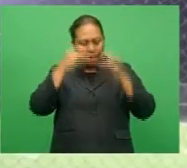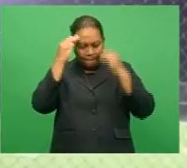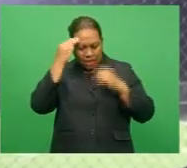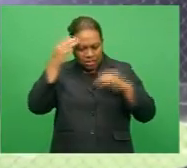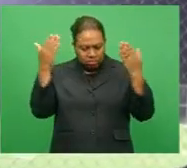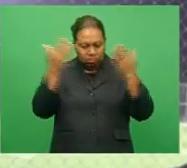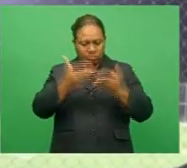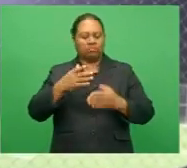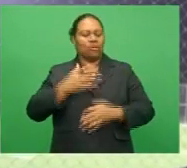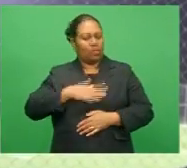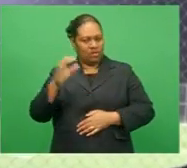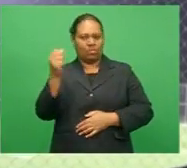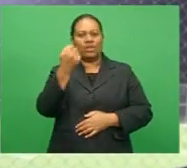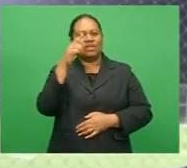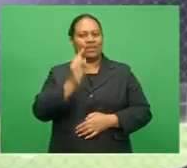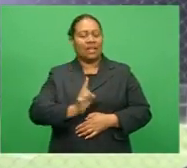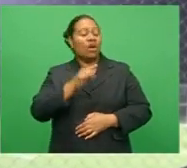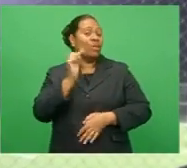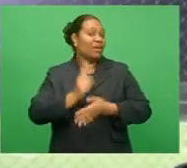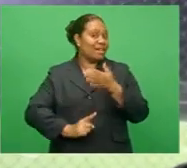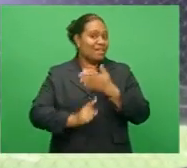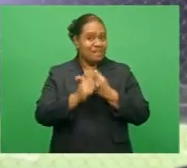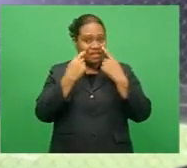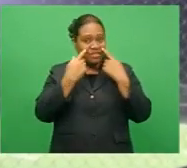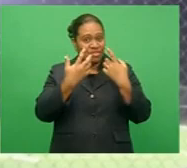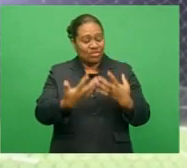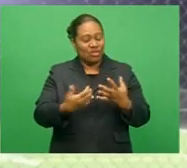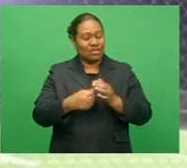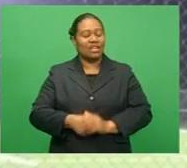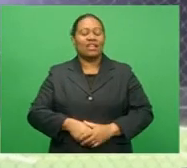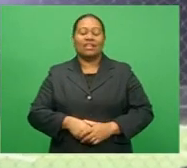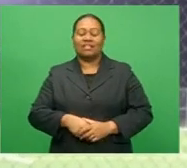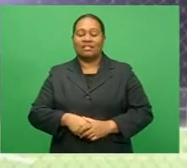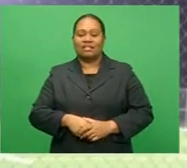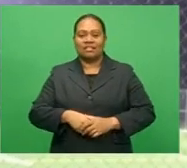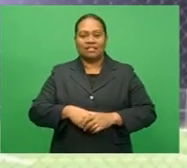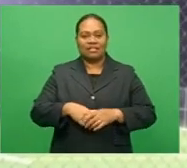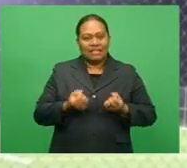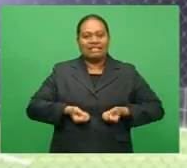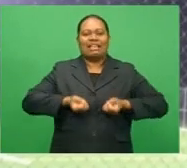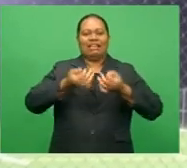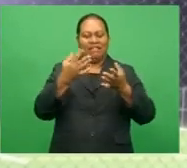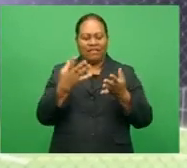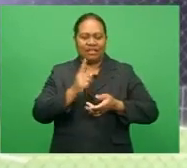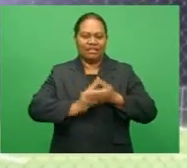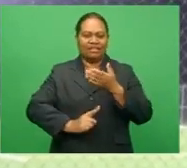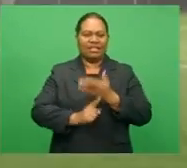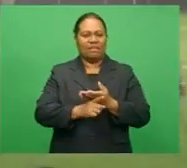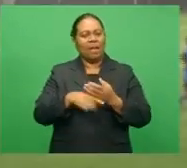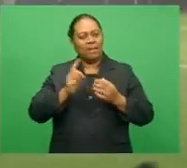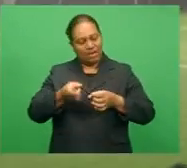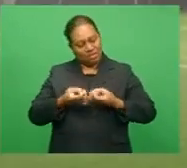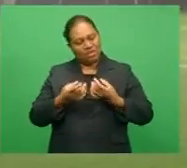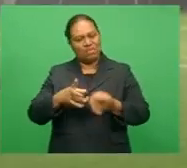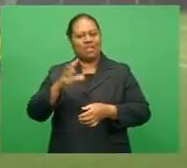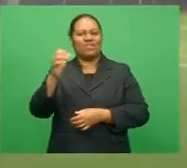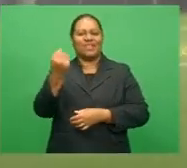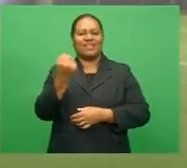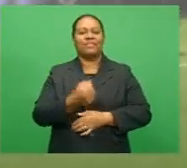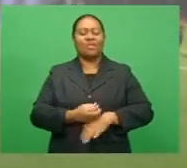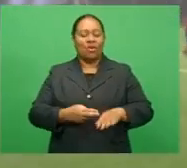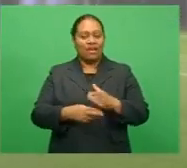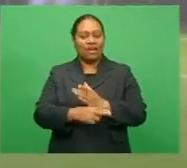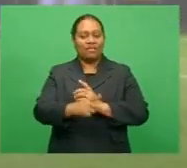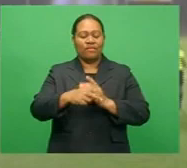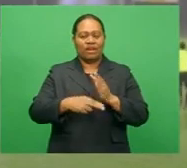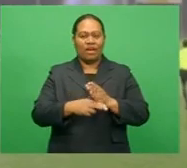to win today. Whatever happens, since it was a do and die situation, but we were really prepared to win today. Navua captain